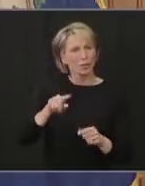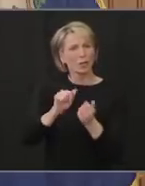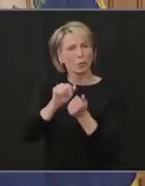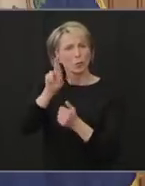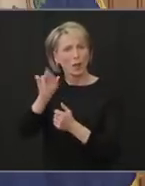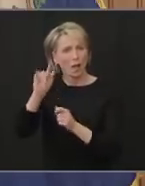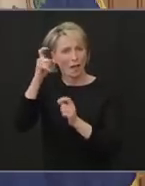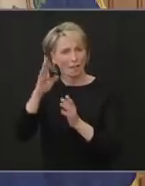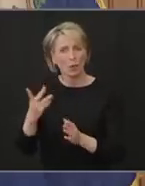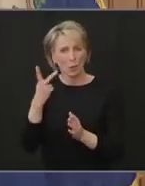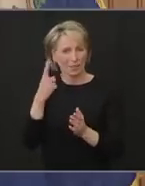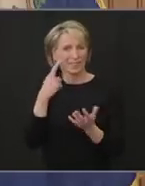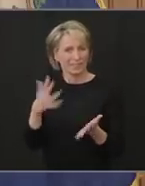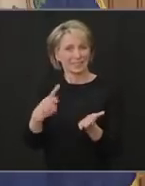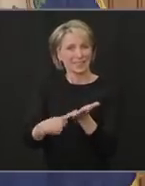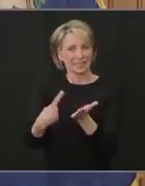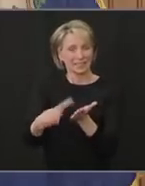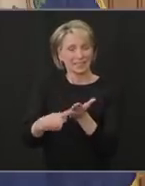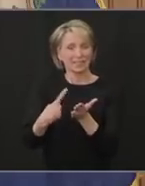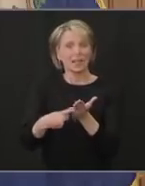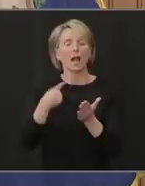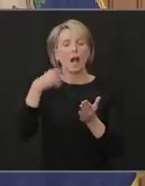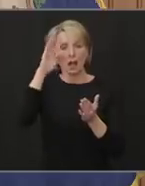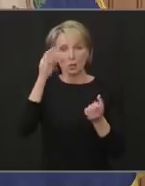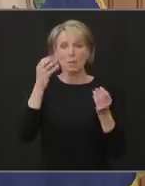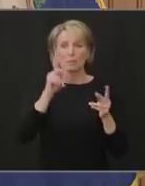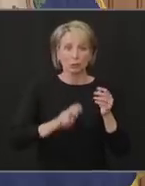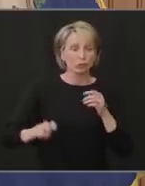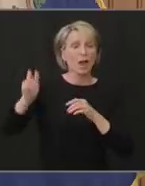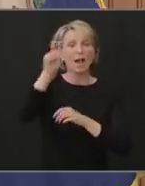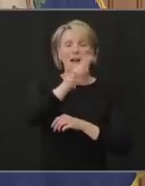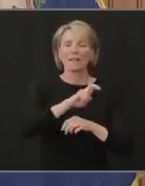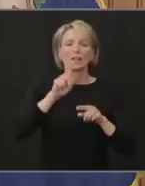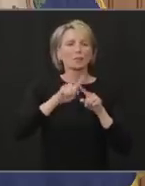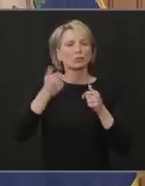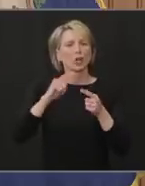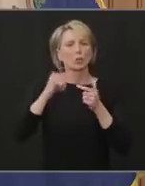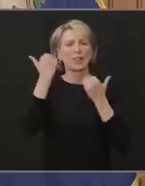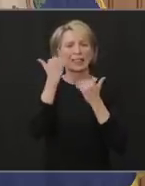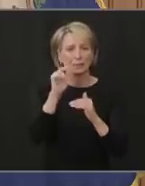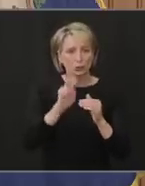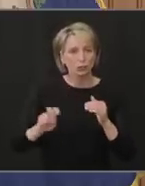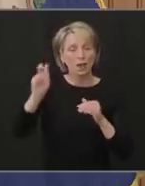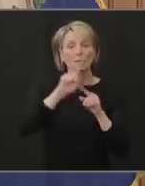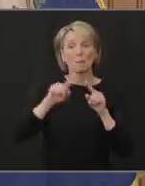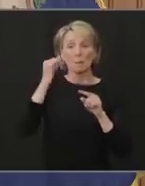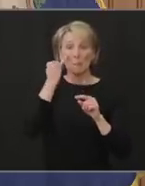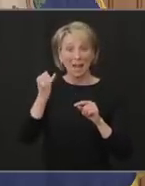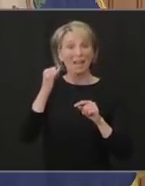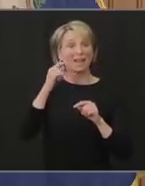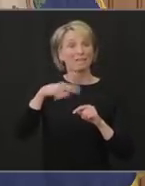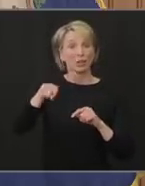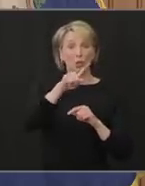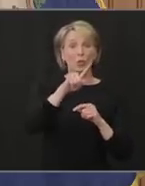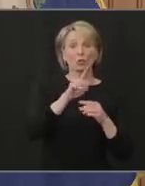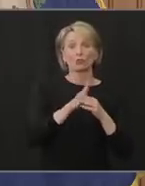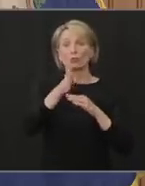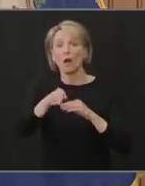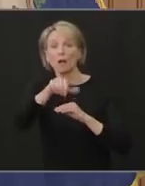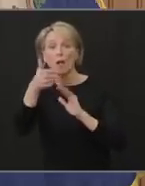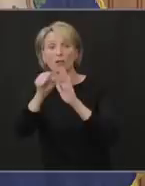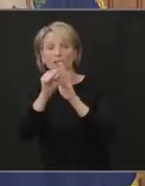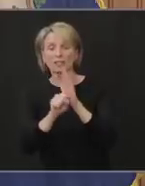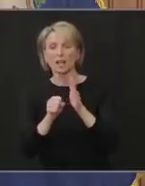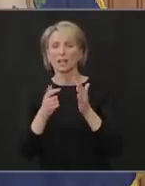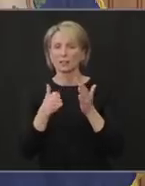during this day and age. But if you are coming up, test yourself, self-diagnose, and self-quarantine for 14 days. It